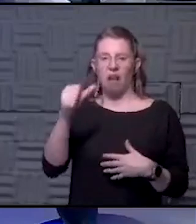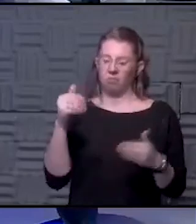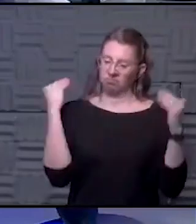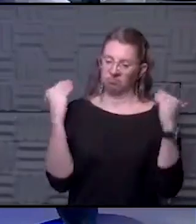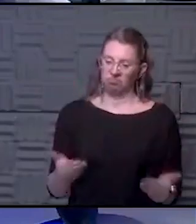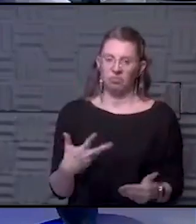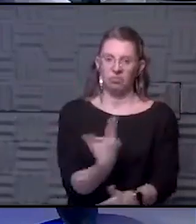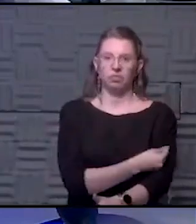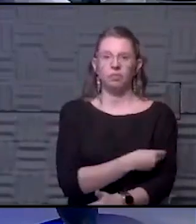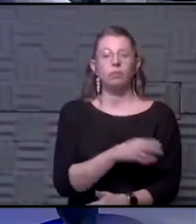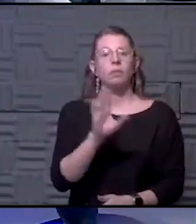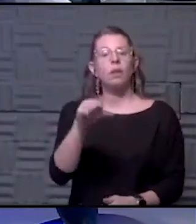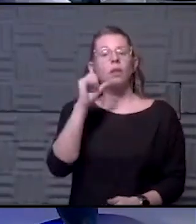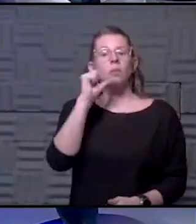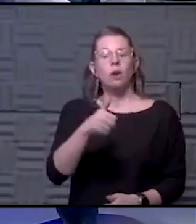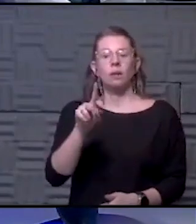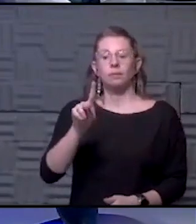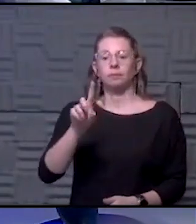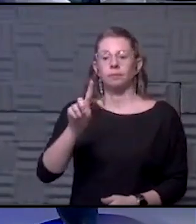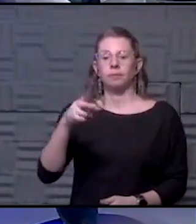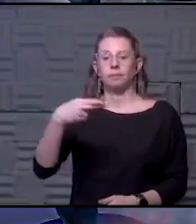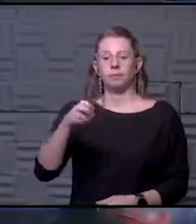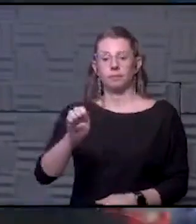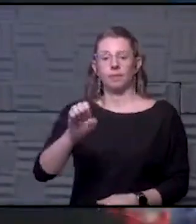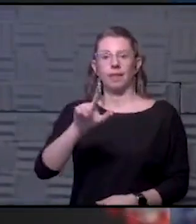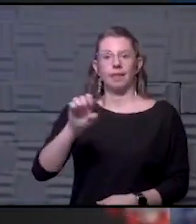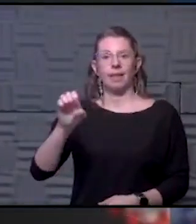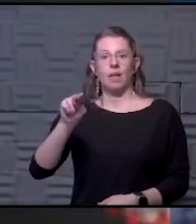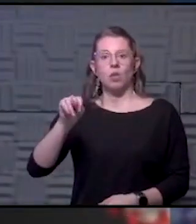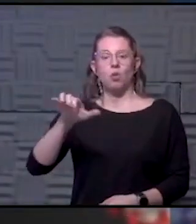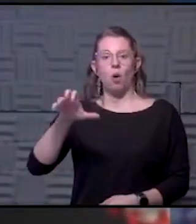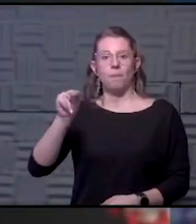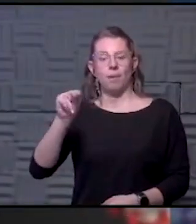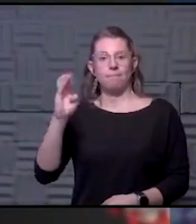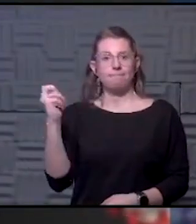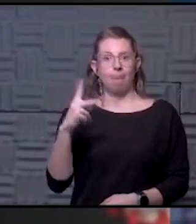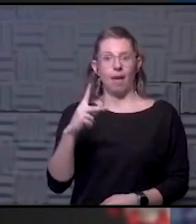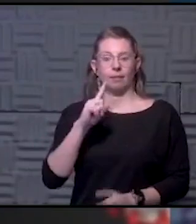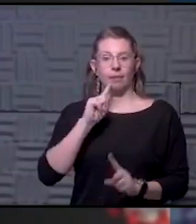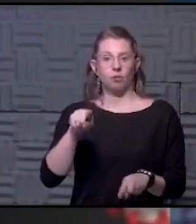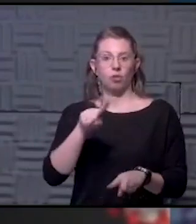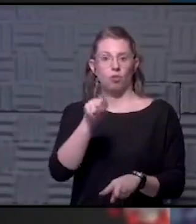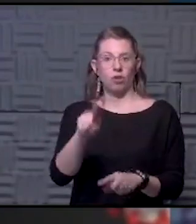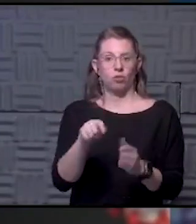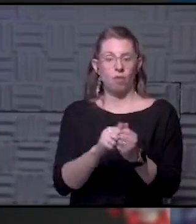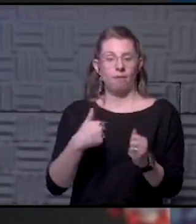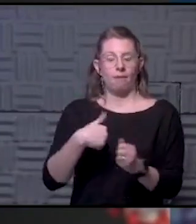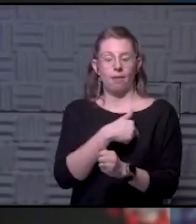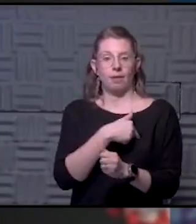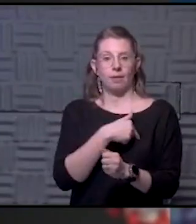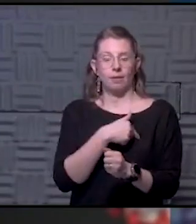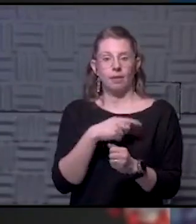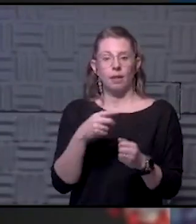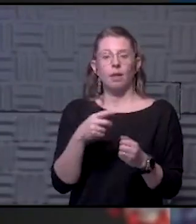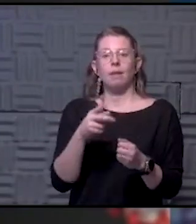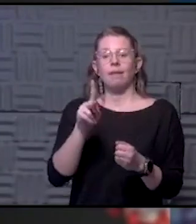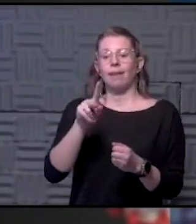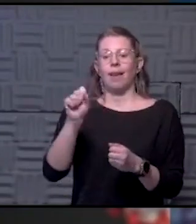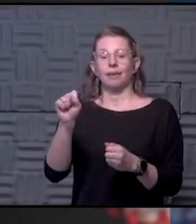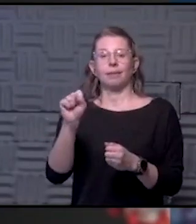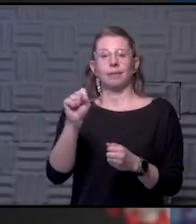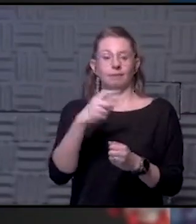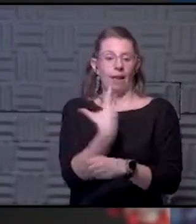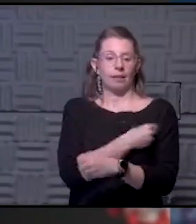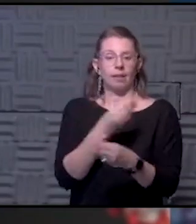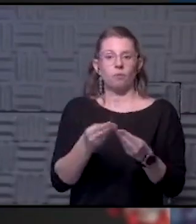go. So. Hey, tomorrow, KDHE Secretary Lee Norman is back to answer questions with us about the rollout of vaccines across Kansas.